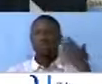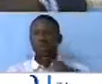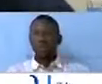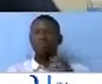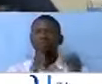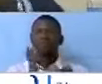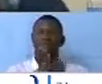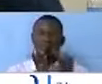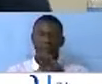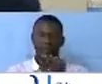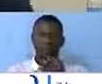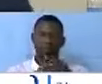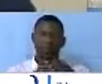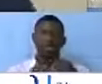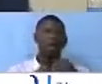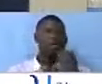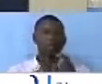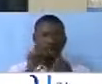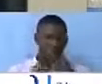don def.